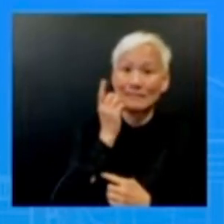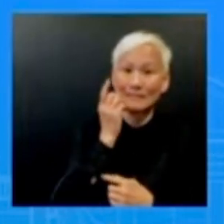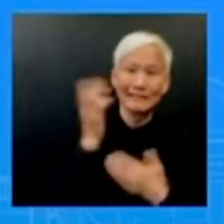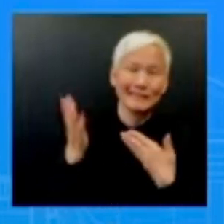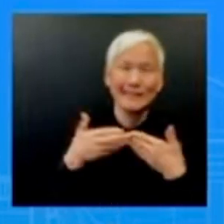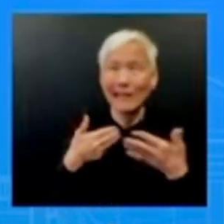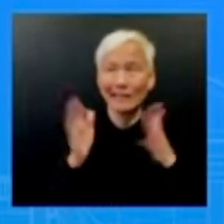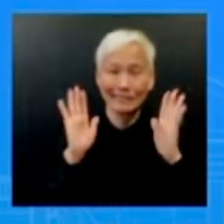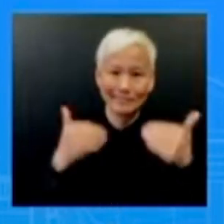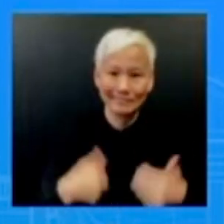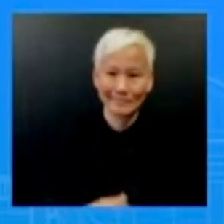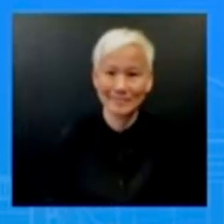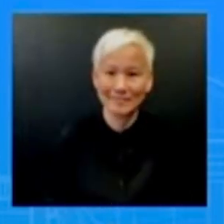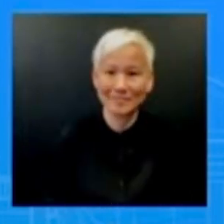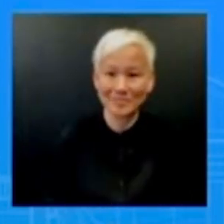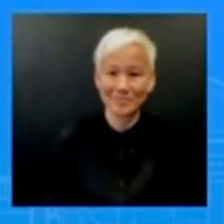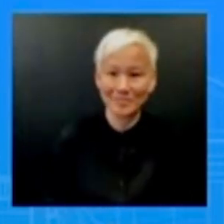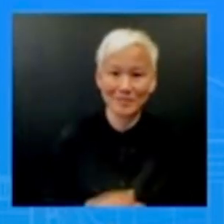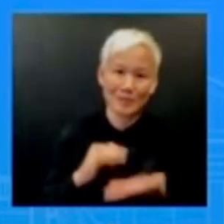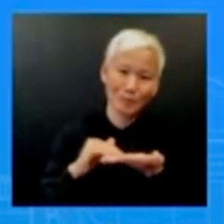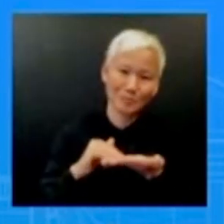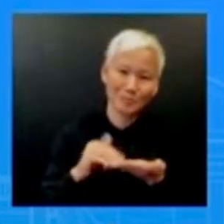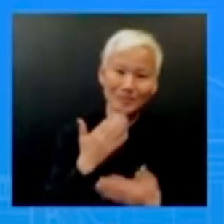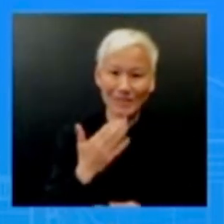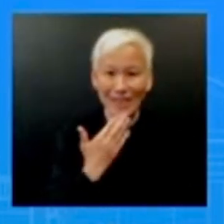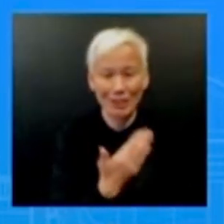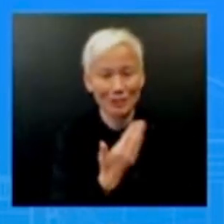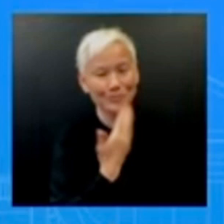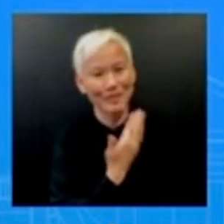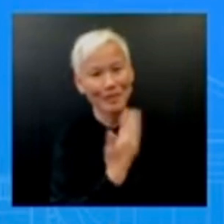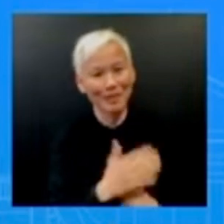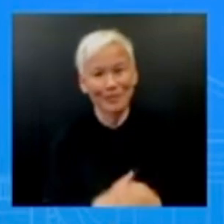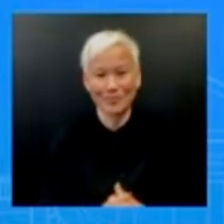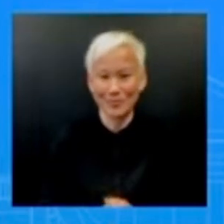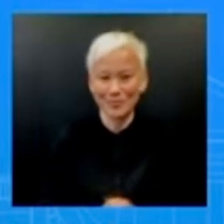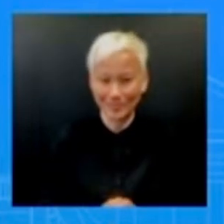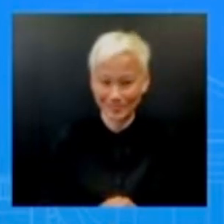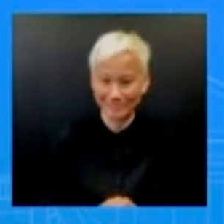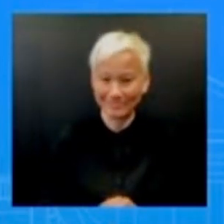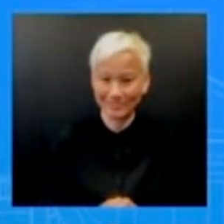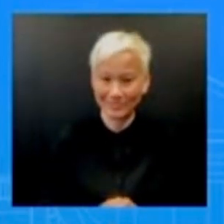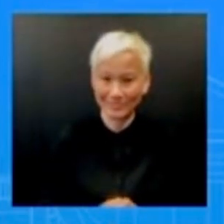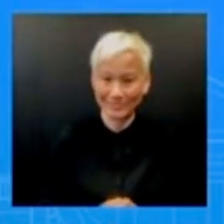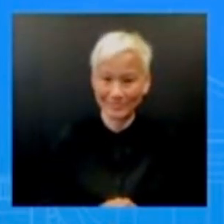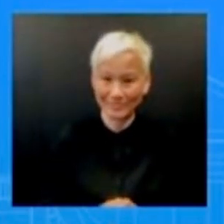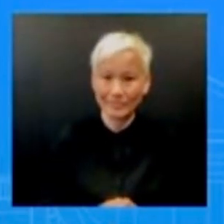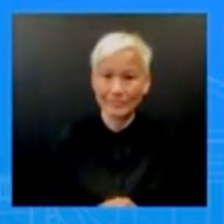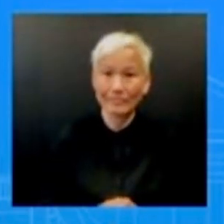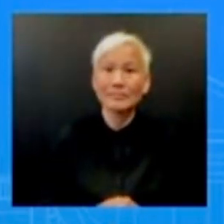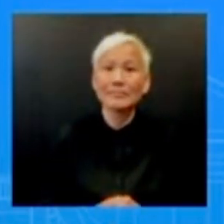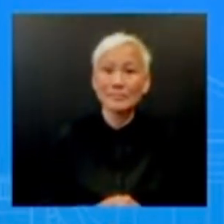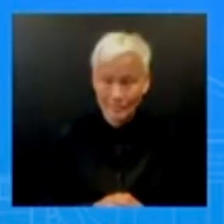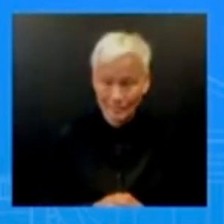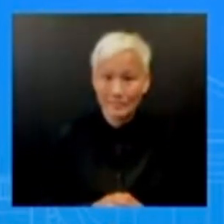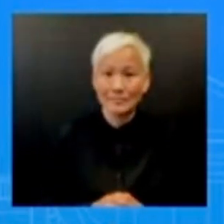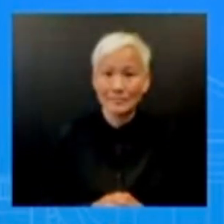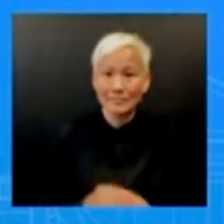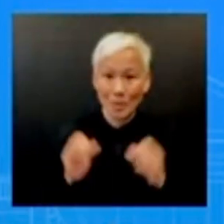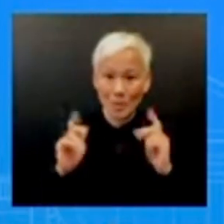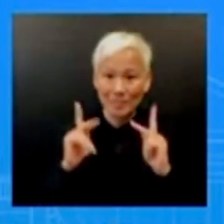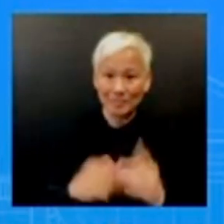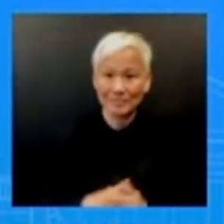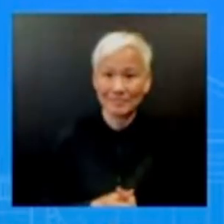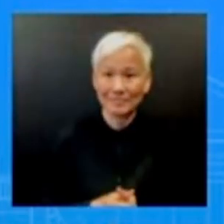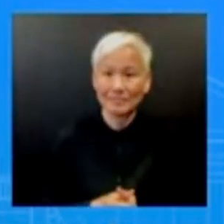guys. Thank you so much. Thank you. Thank you. Okay. I just got to say something before